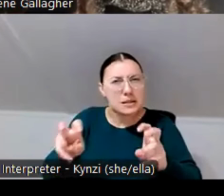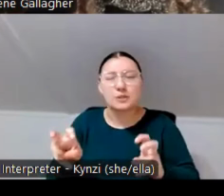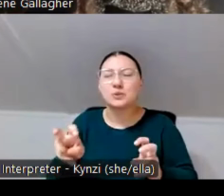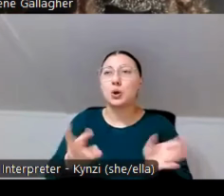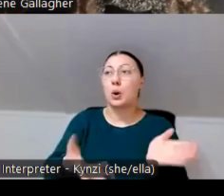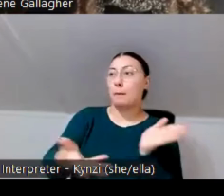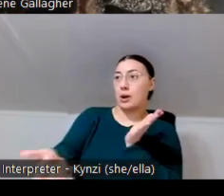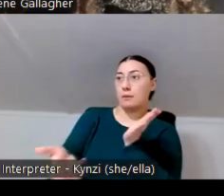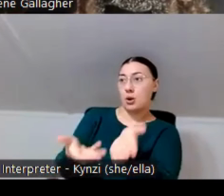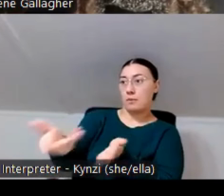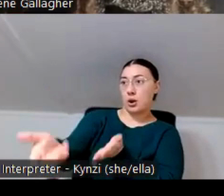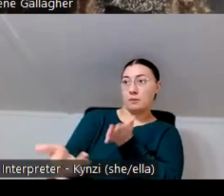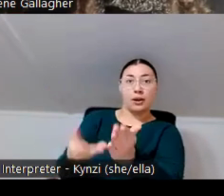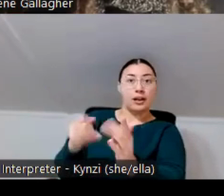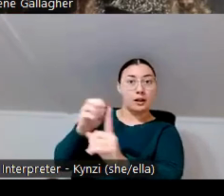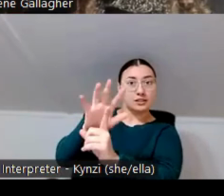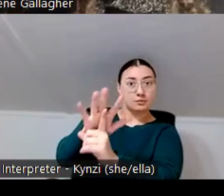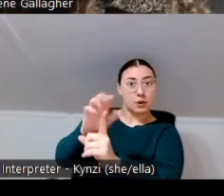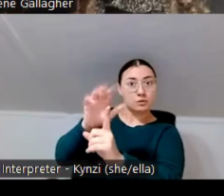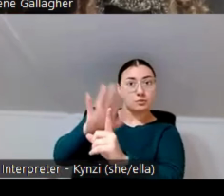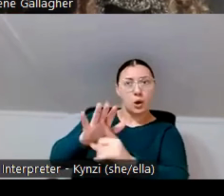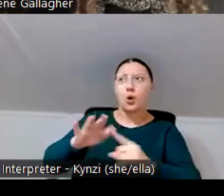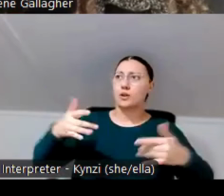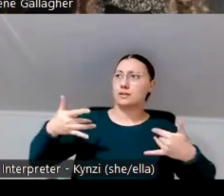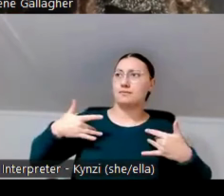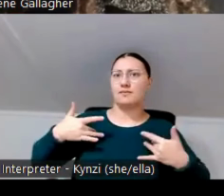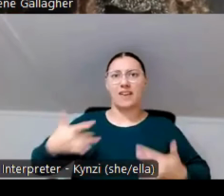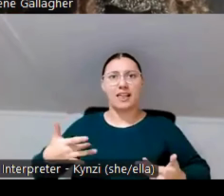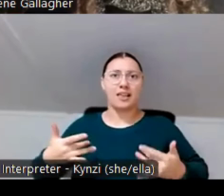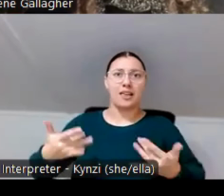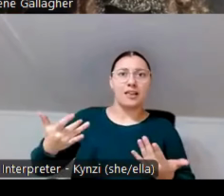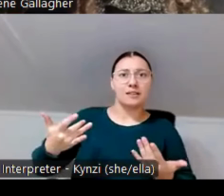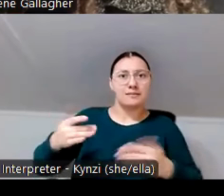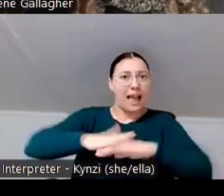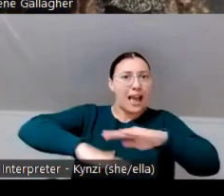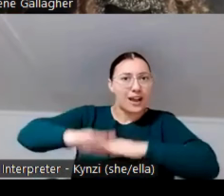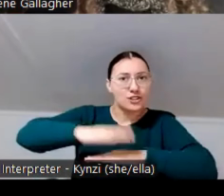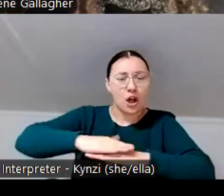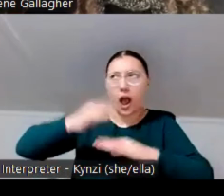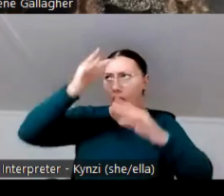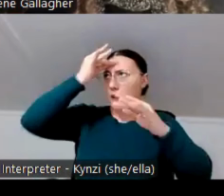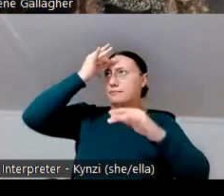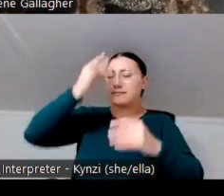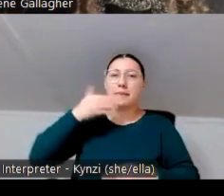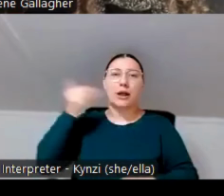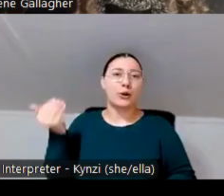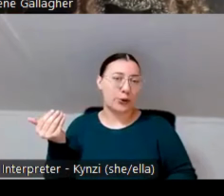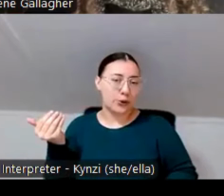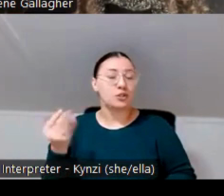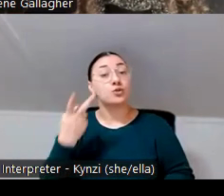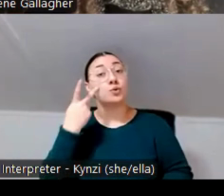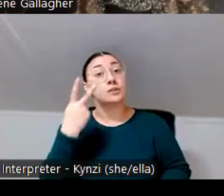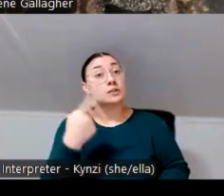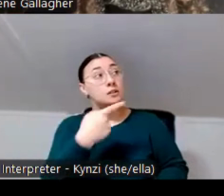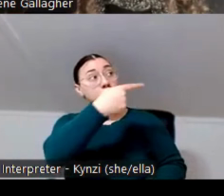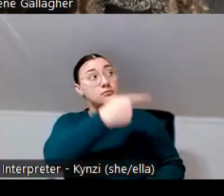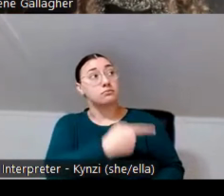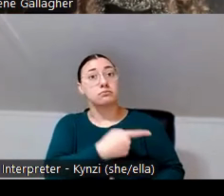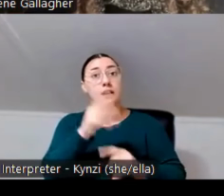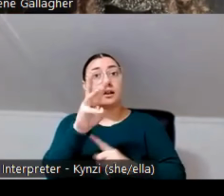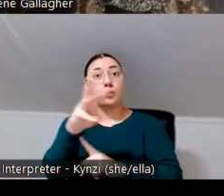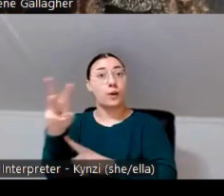they can experience them. So here you'll see we have links to things like videos